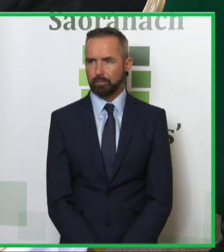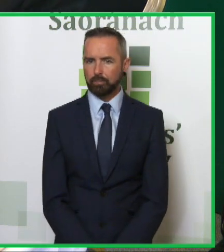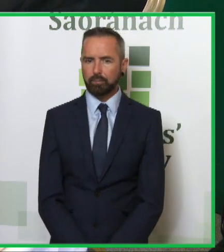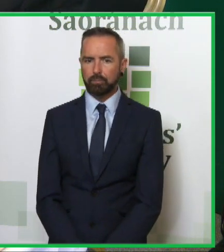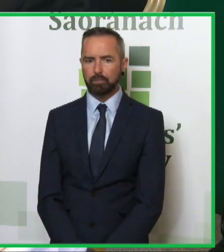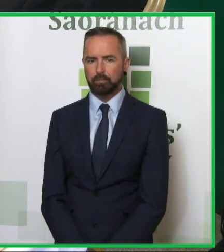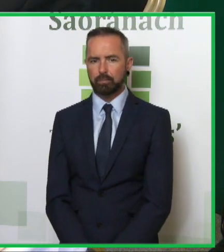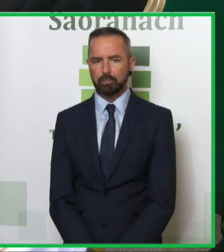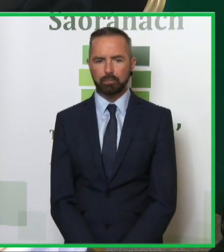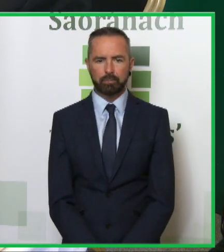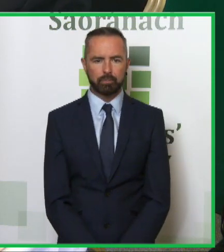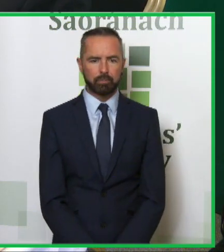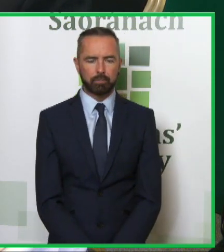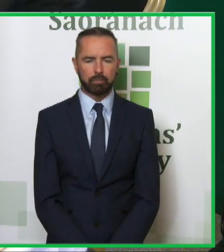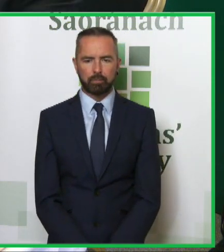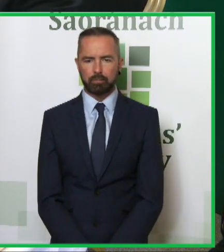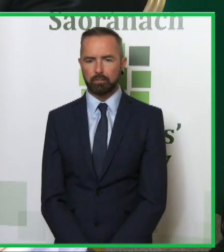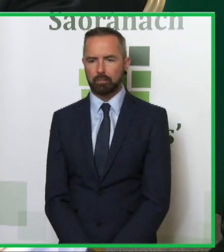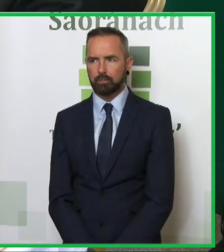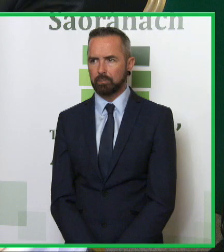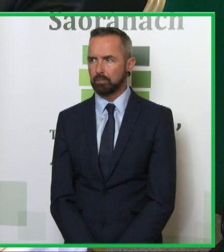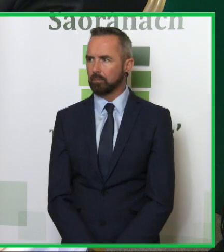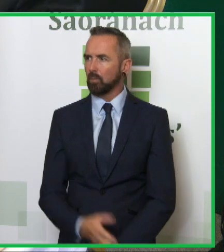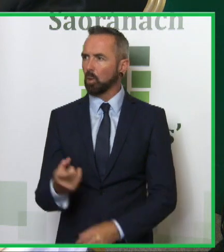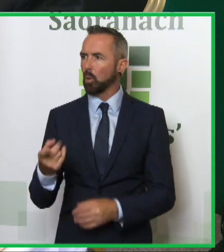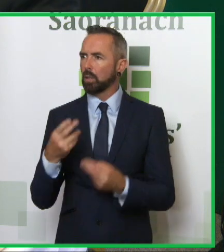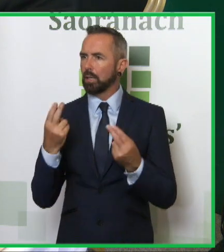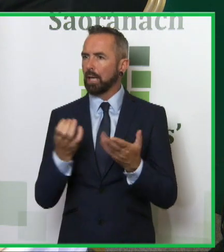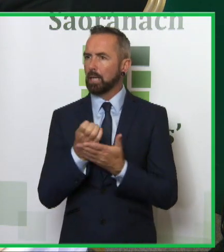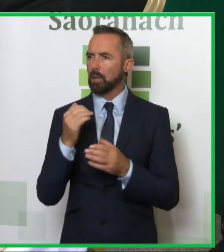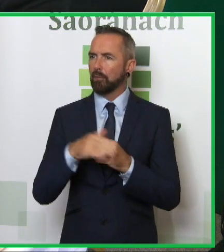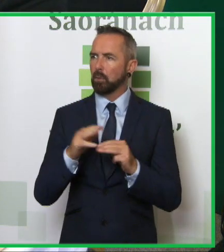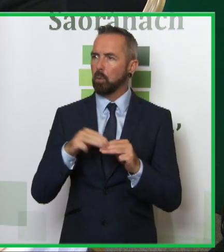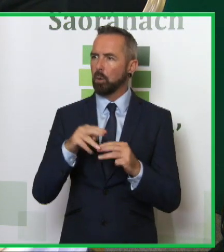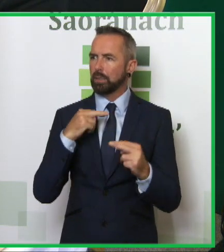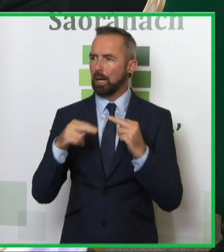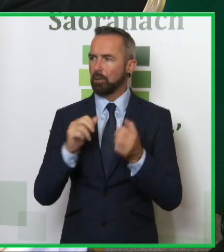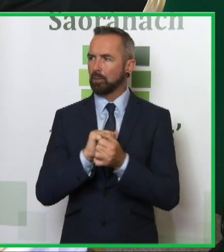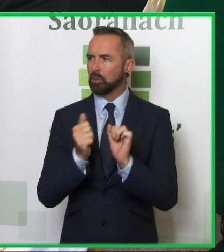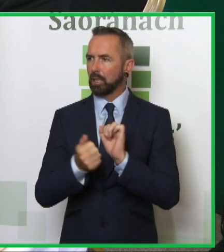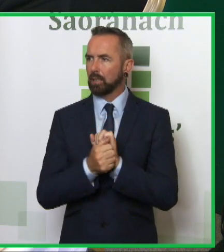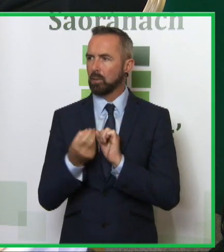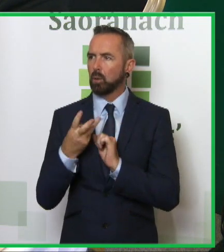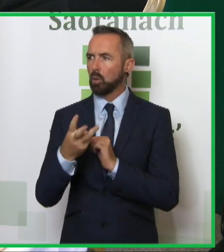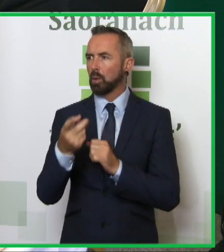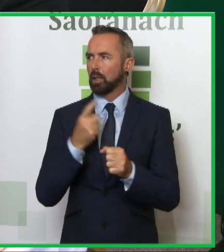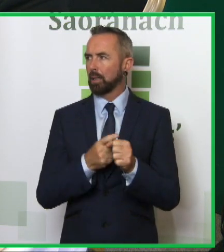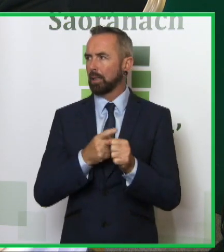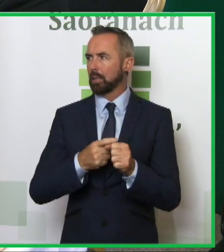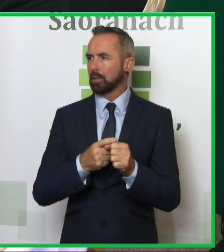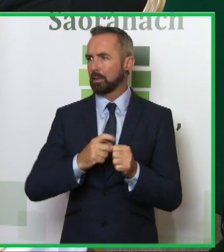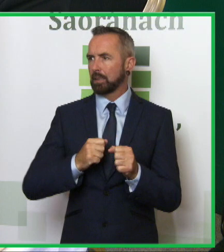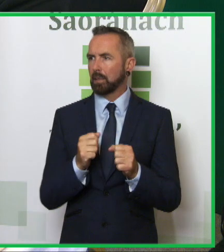a suggestion of a greater explanation in the narrative and change it, and I'll ask Colin and the team to look at that. But again, I'm trying to keep on the big